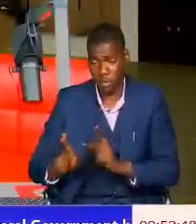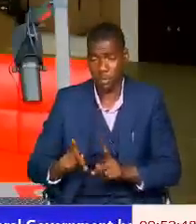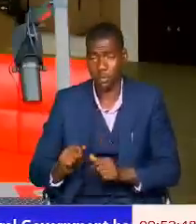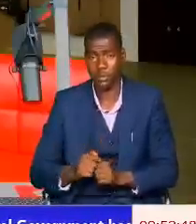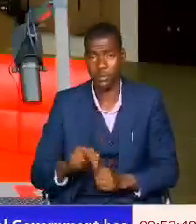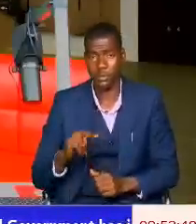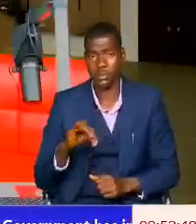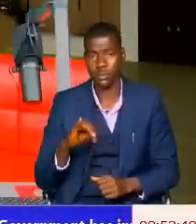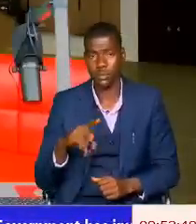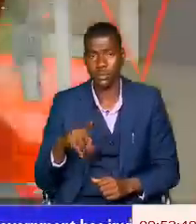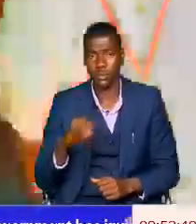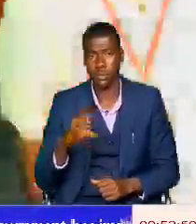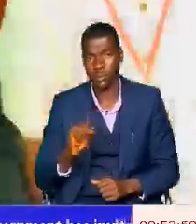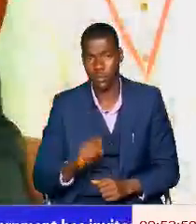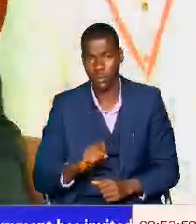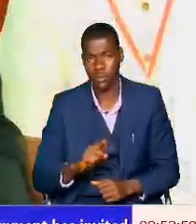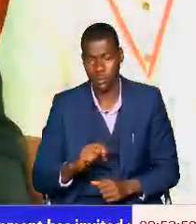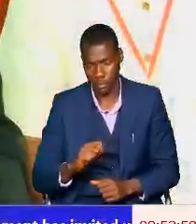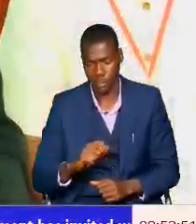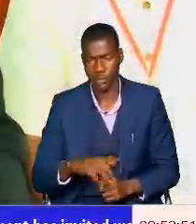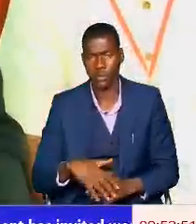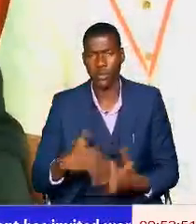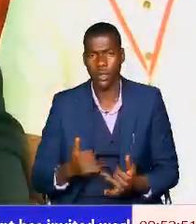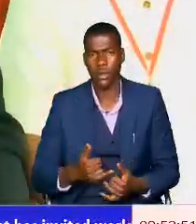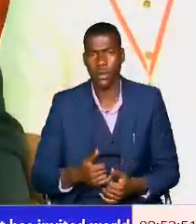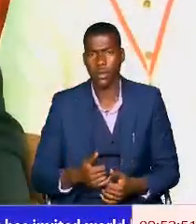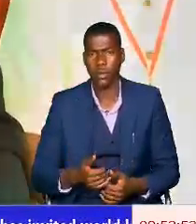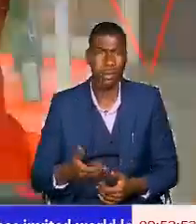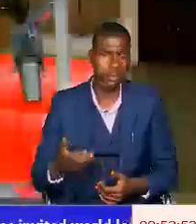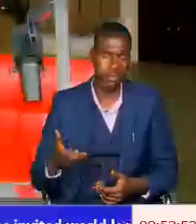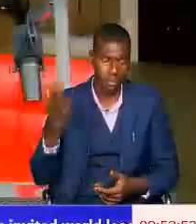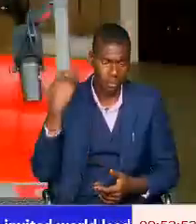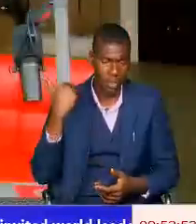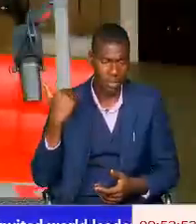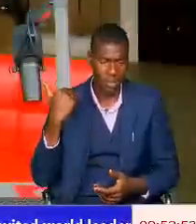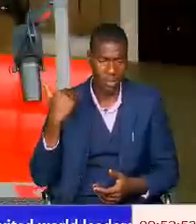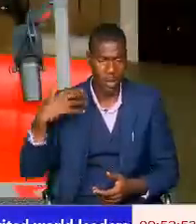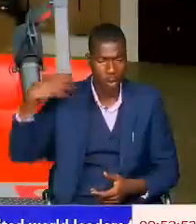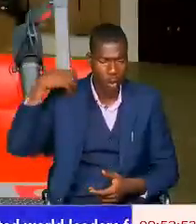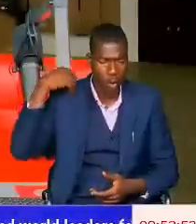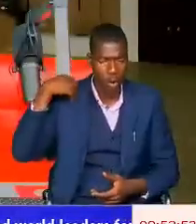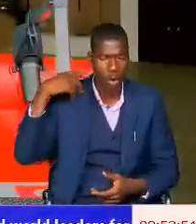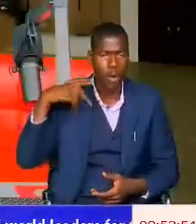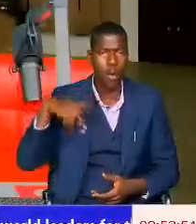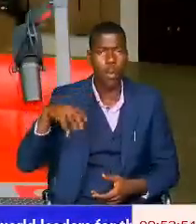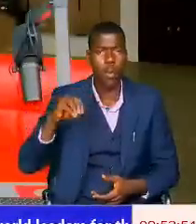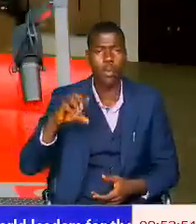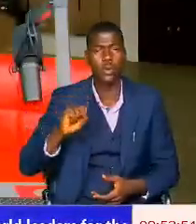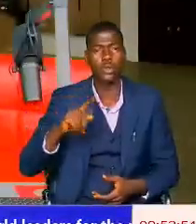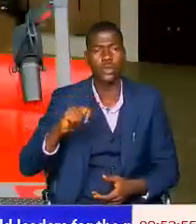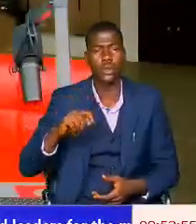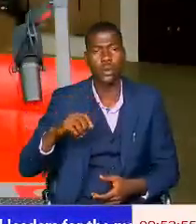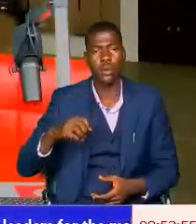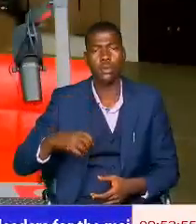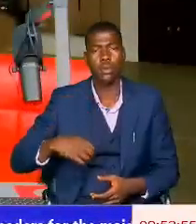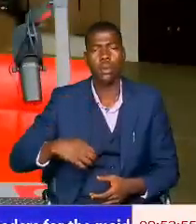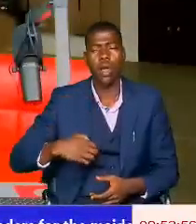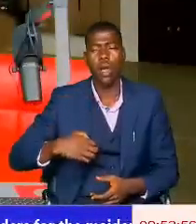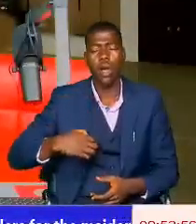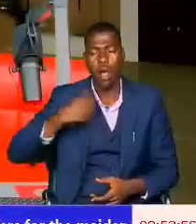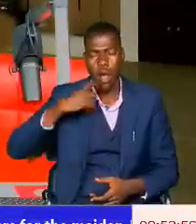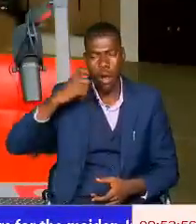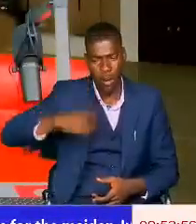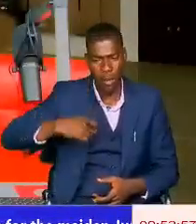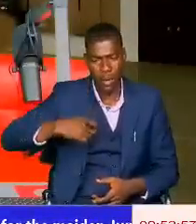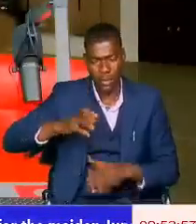NIPOST, do you know, when a former postmaster general, I do meeting with him. I give NIPOST